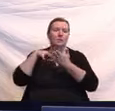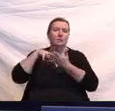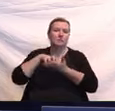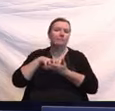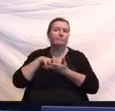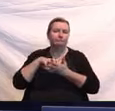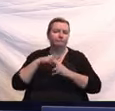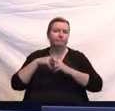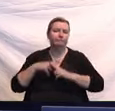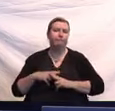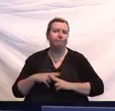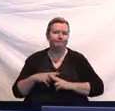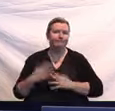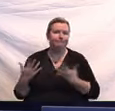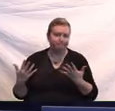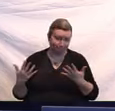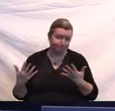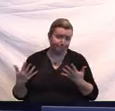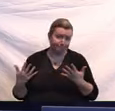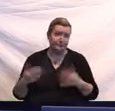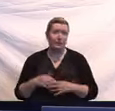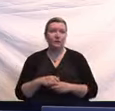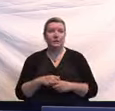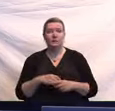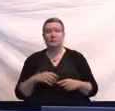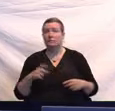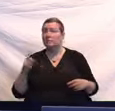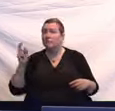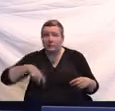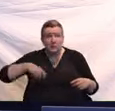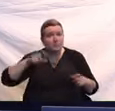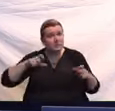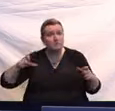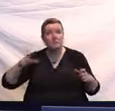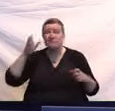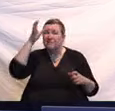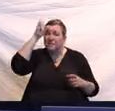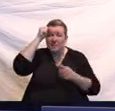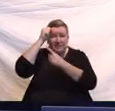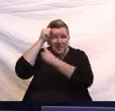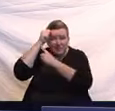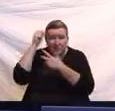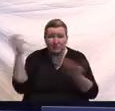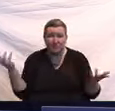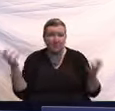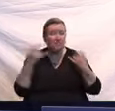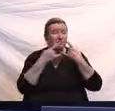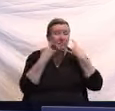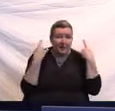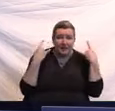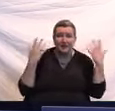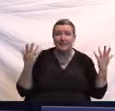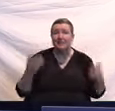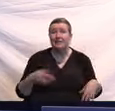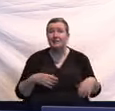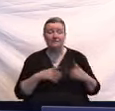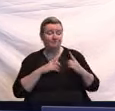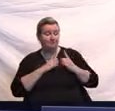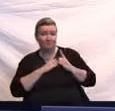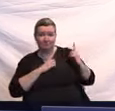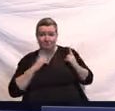We also need residents to take common sense preventive health measures like masking, physical distancing, hand